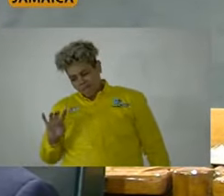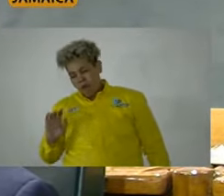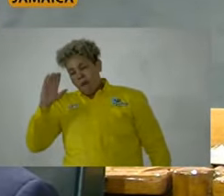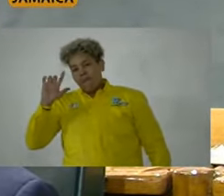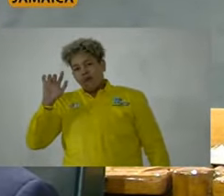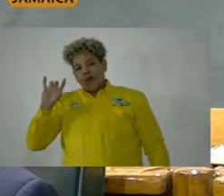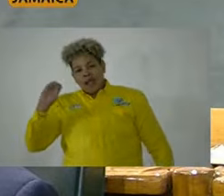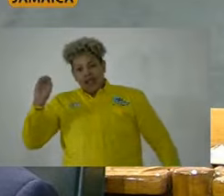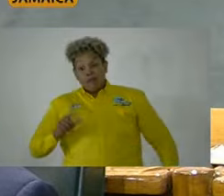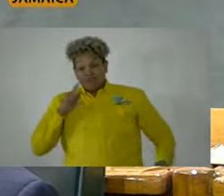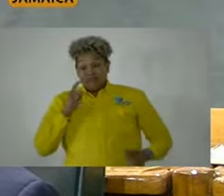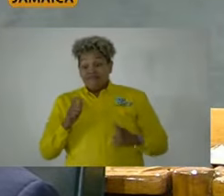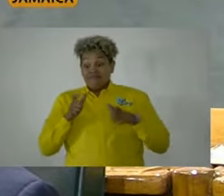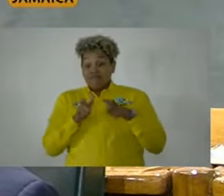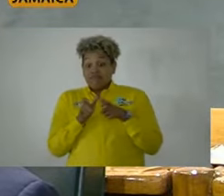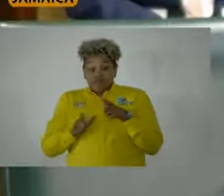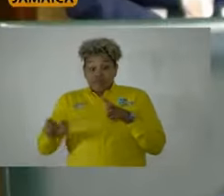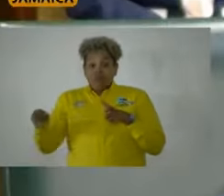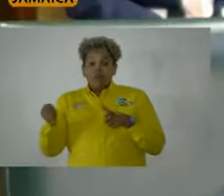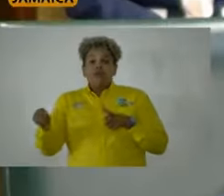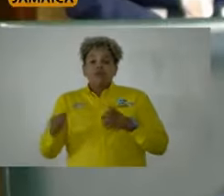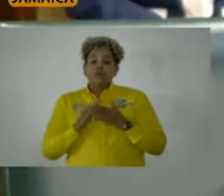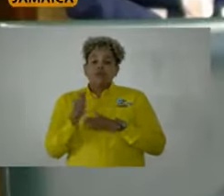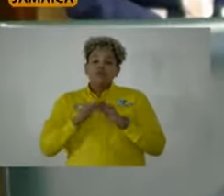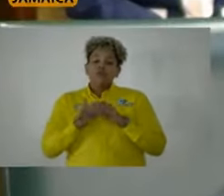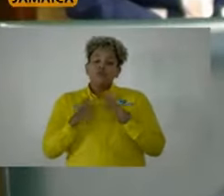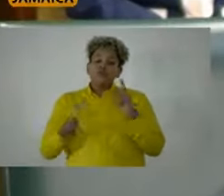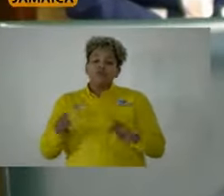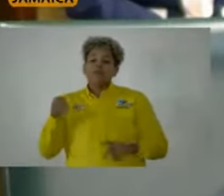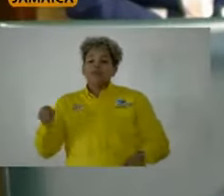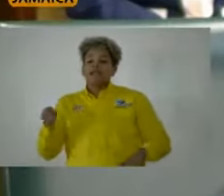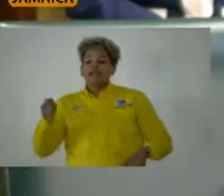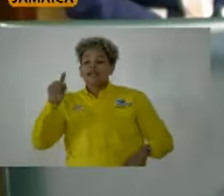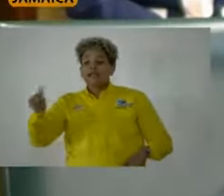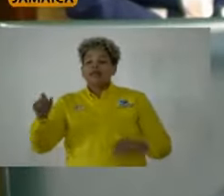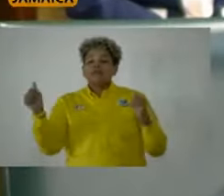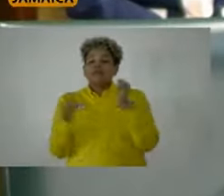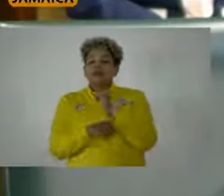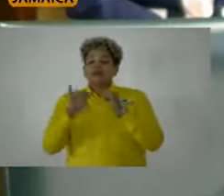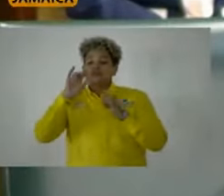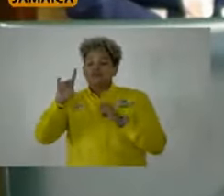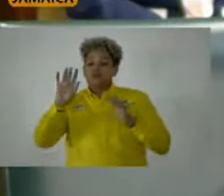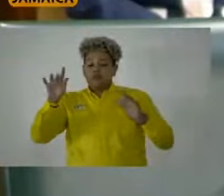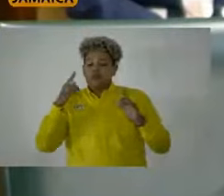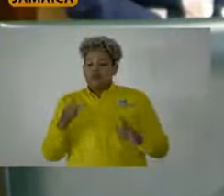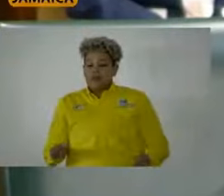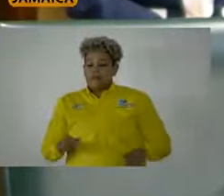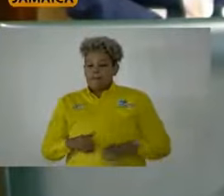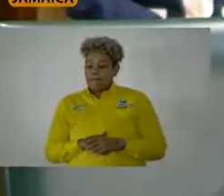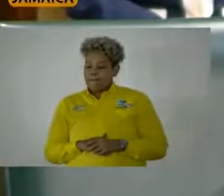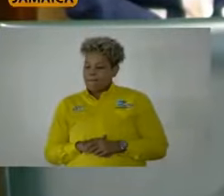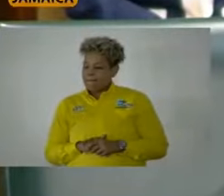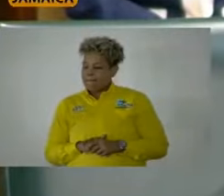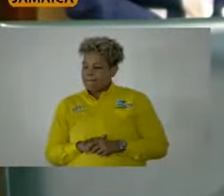of the national pie is now being paid by the Jamaican people in tax under the JLP.